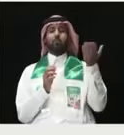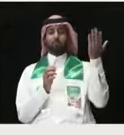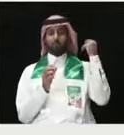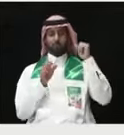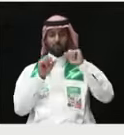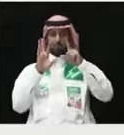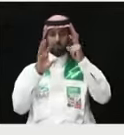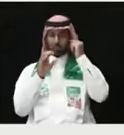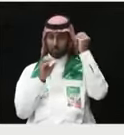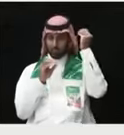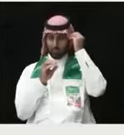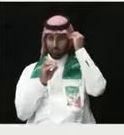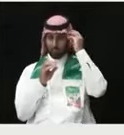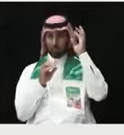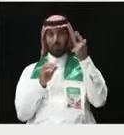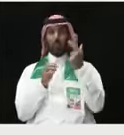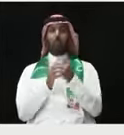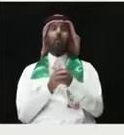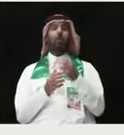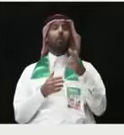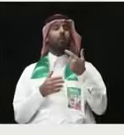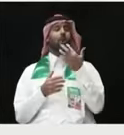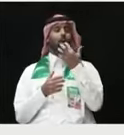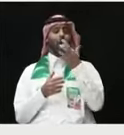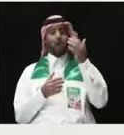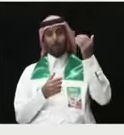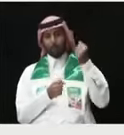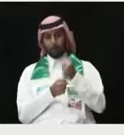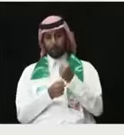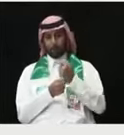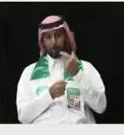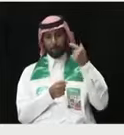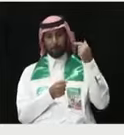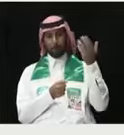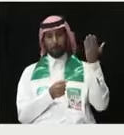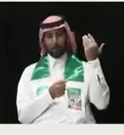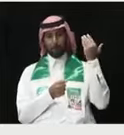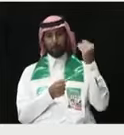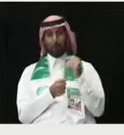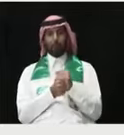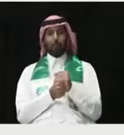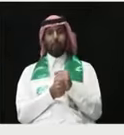learned about the simple past, and we are doing it again.